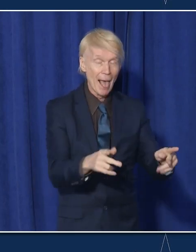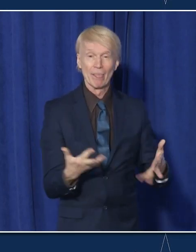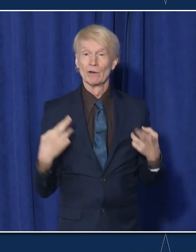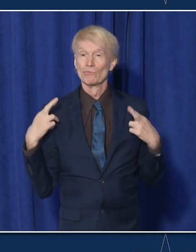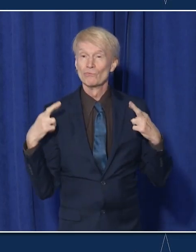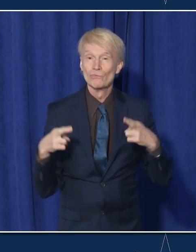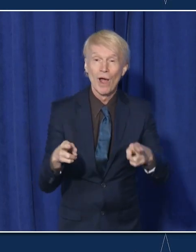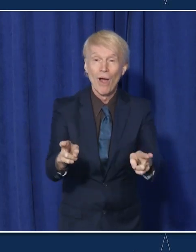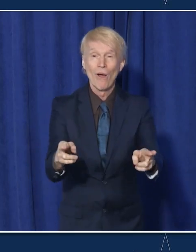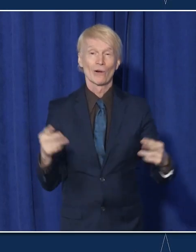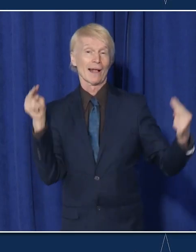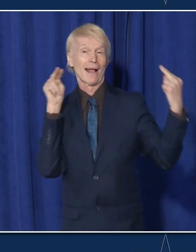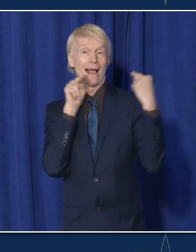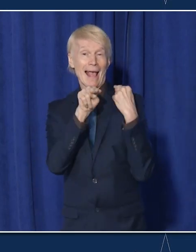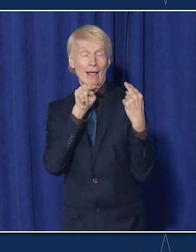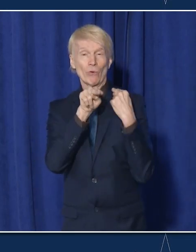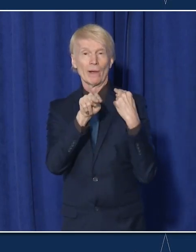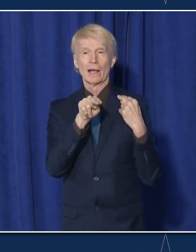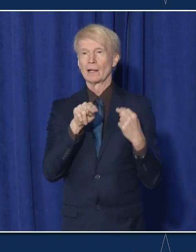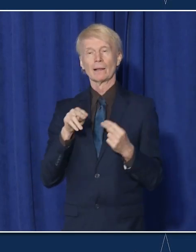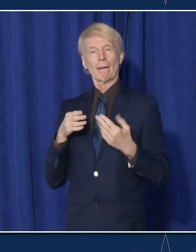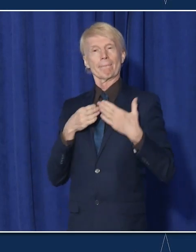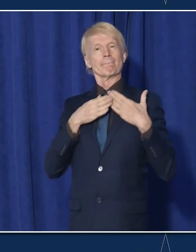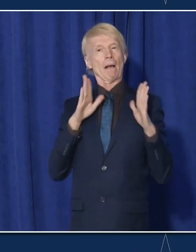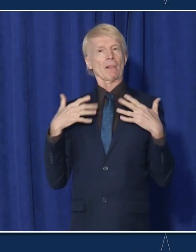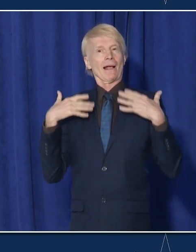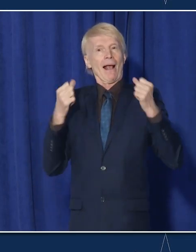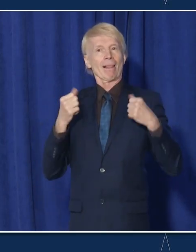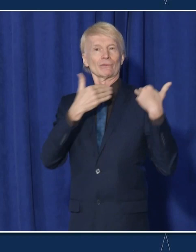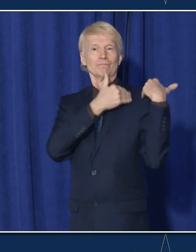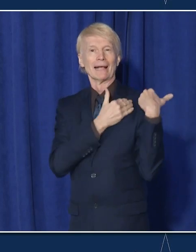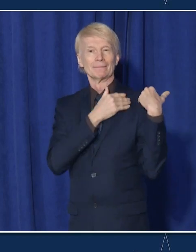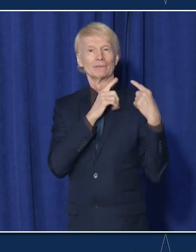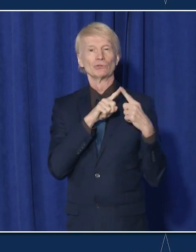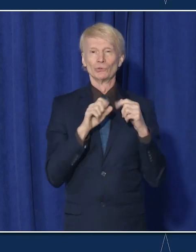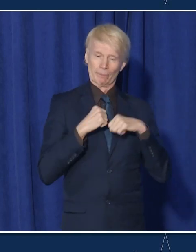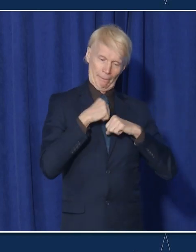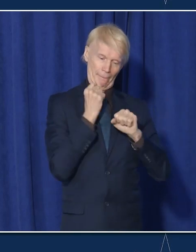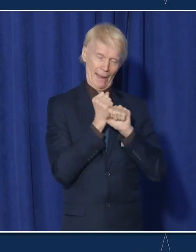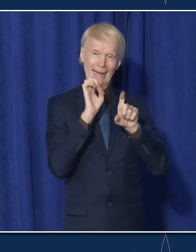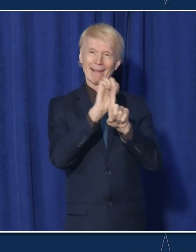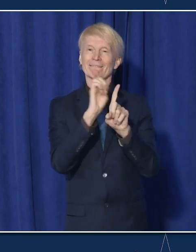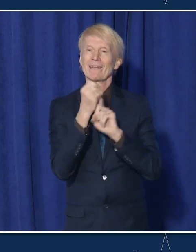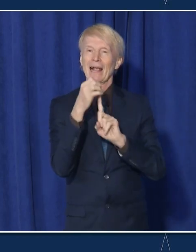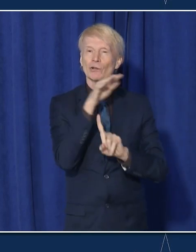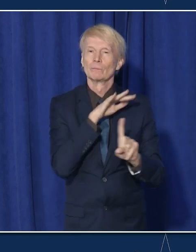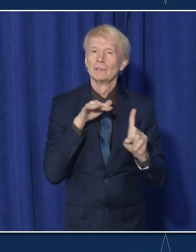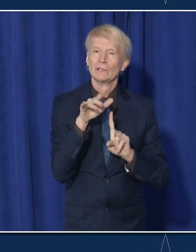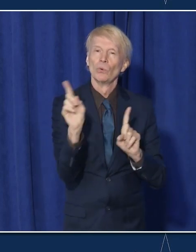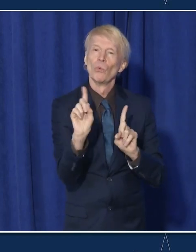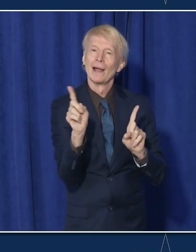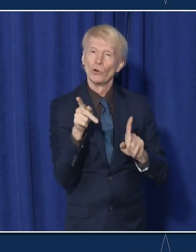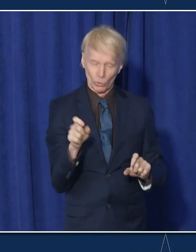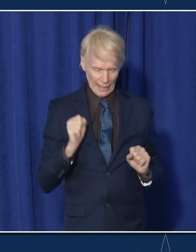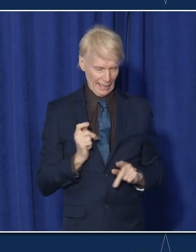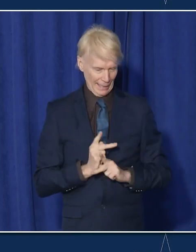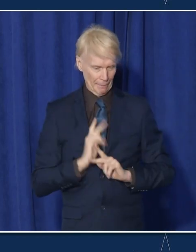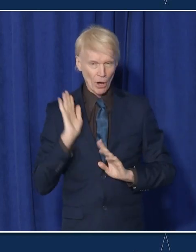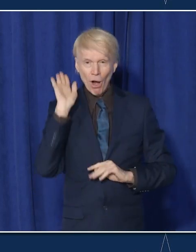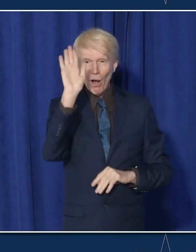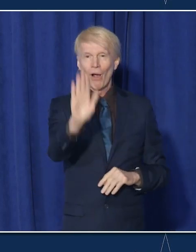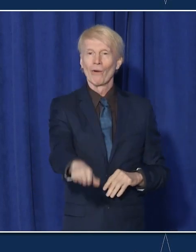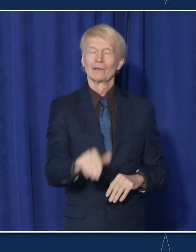the highway is actually the work of public health. How do we create environments where you can keep moving, where there are